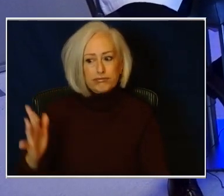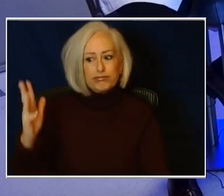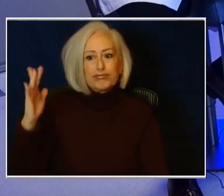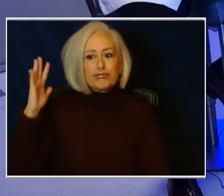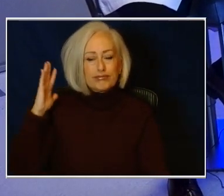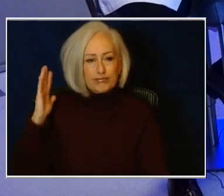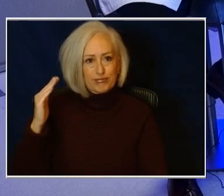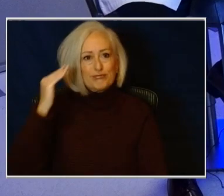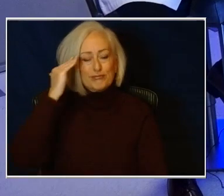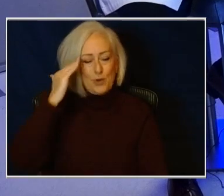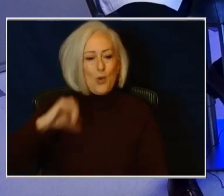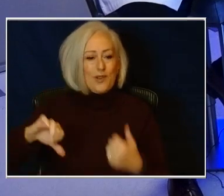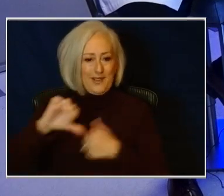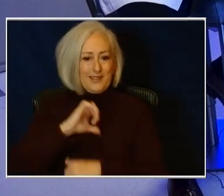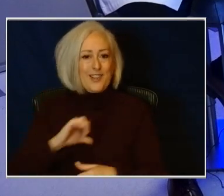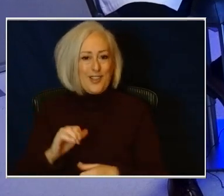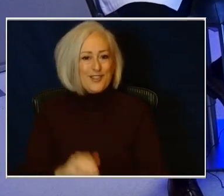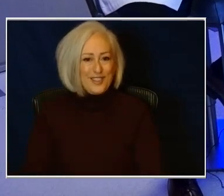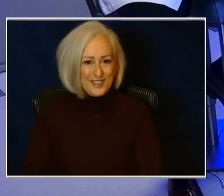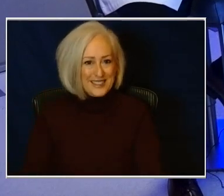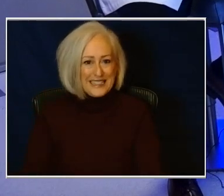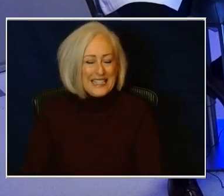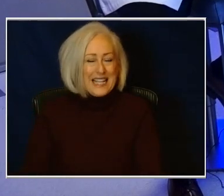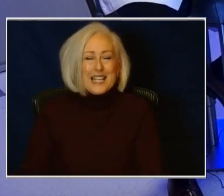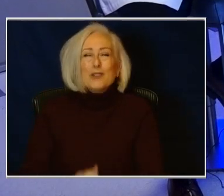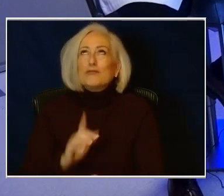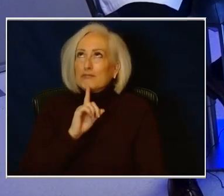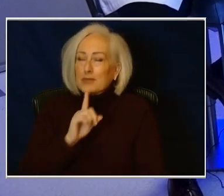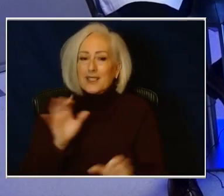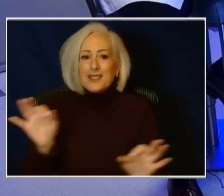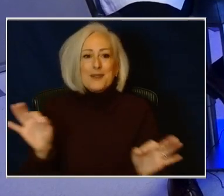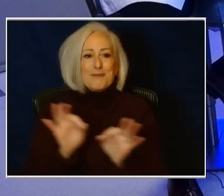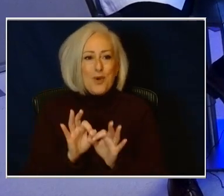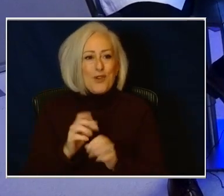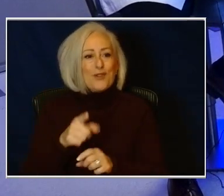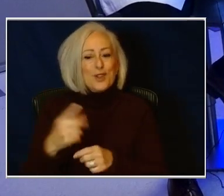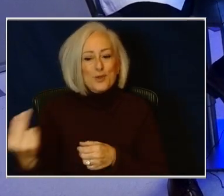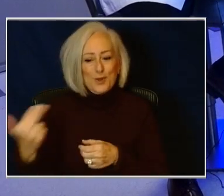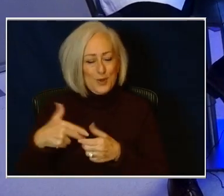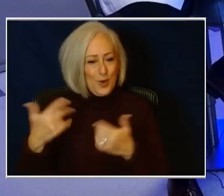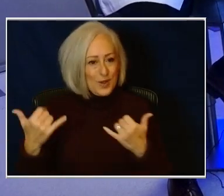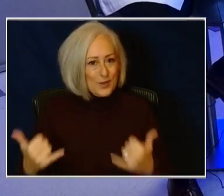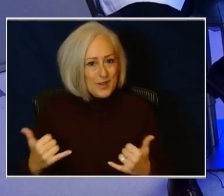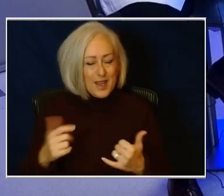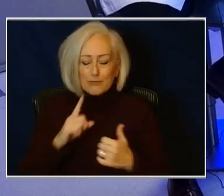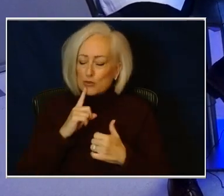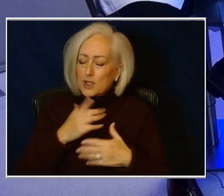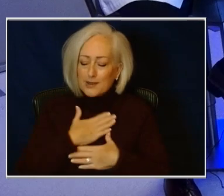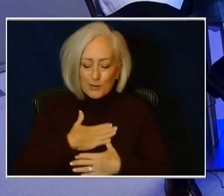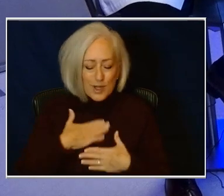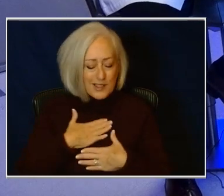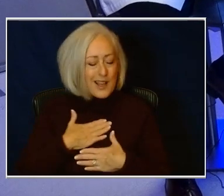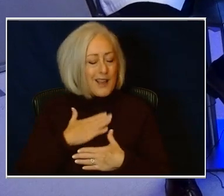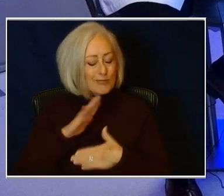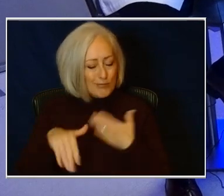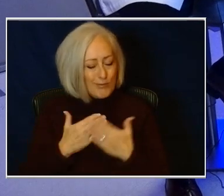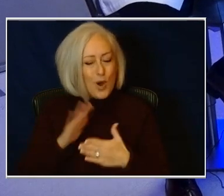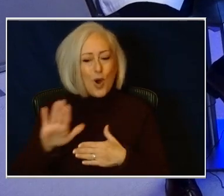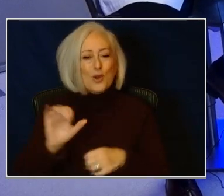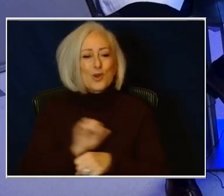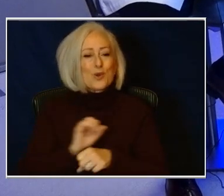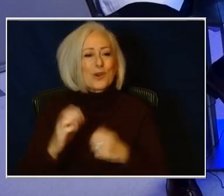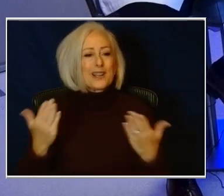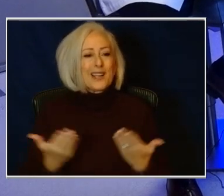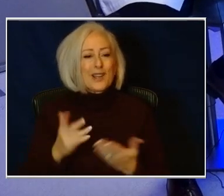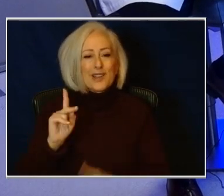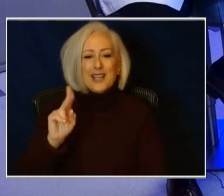so I can't tell what it means to me to have you here in the studio with us, express my appreciation for all the great work you've ever done here at KU. I mean, it's amazing,